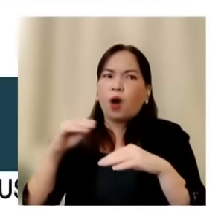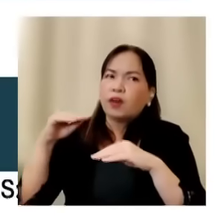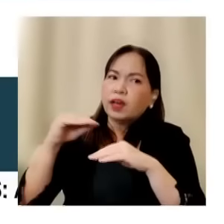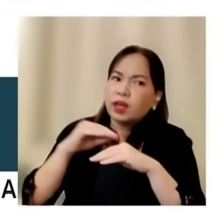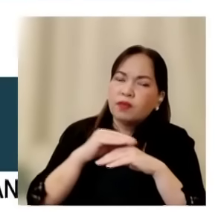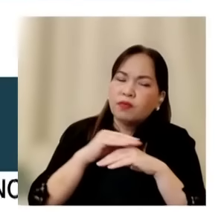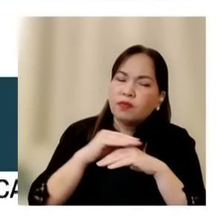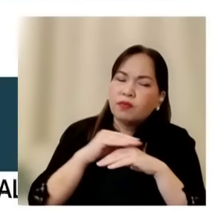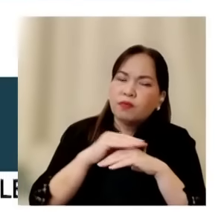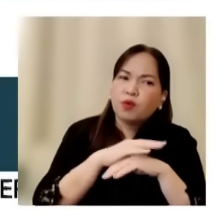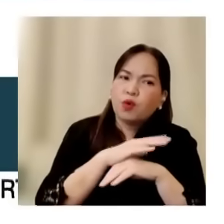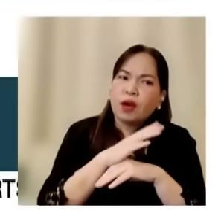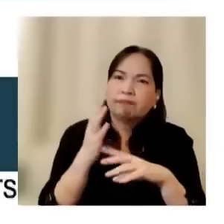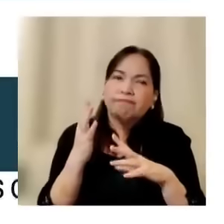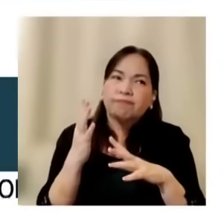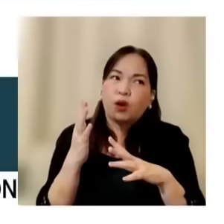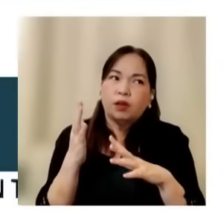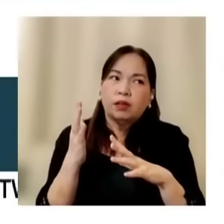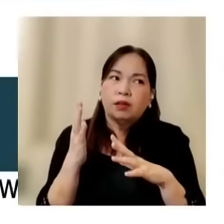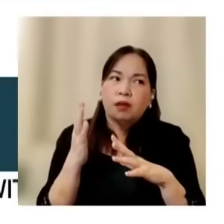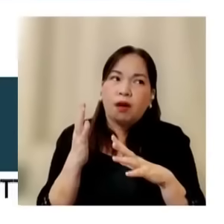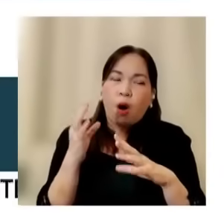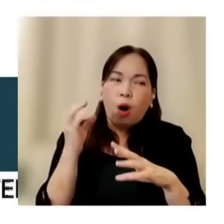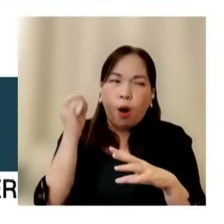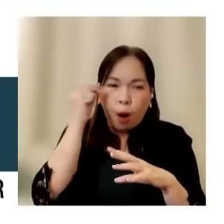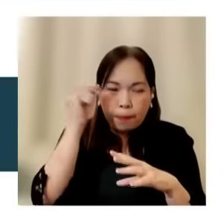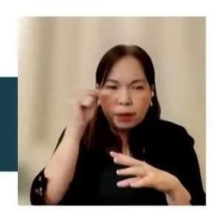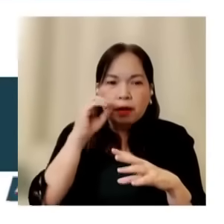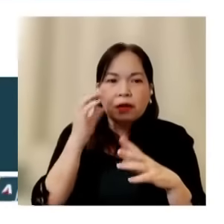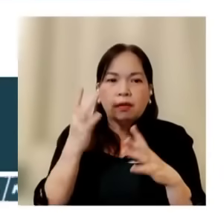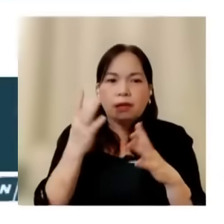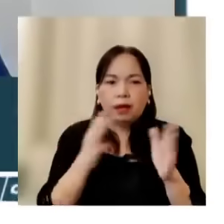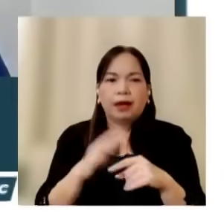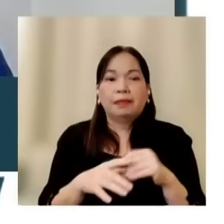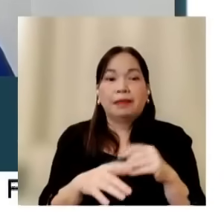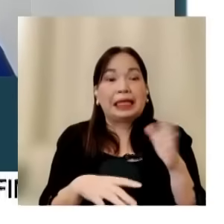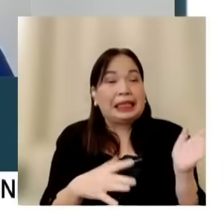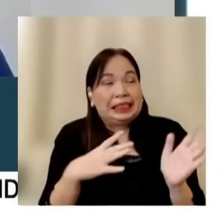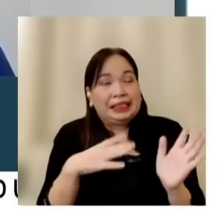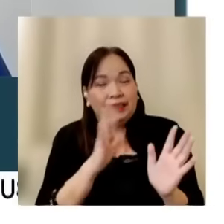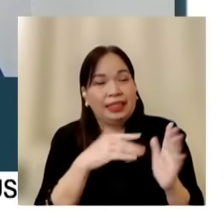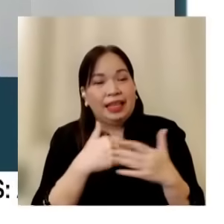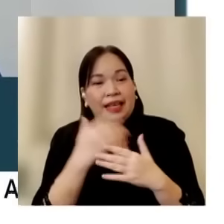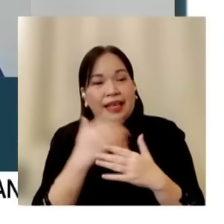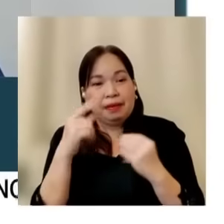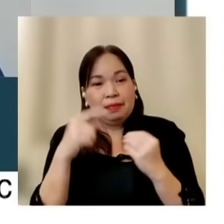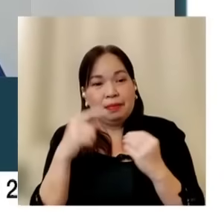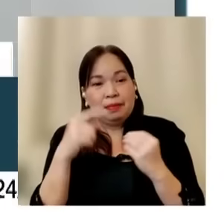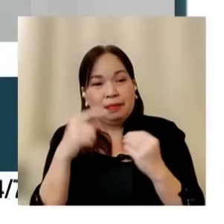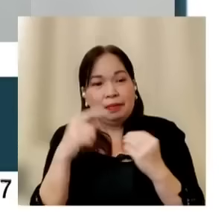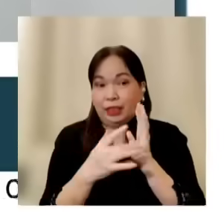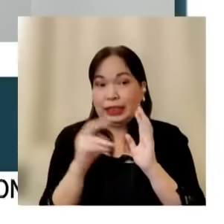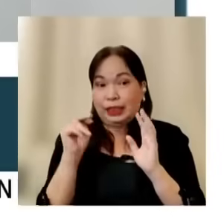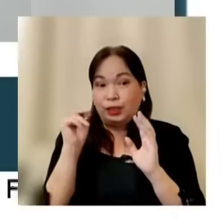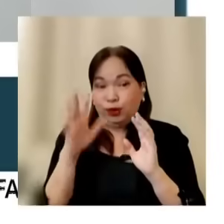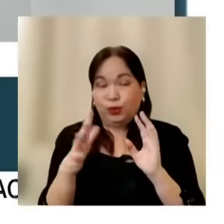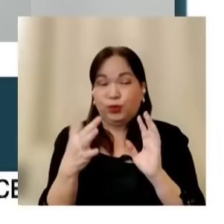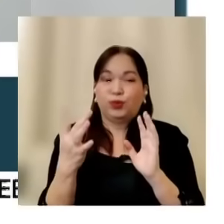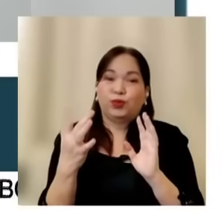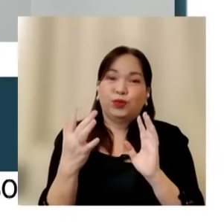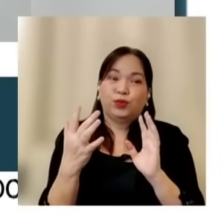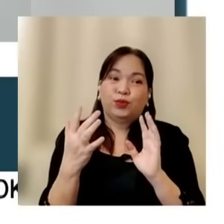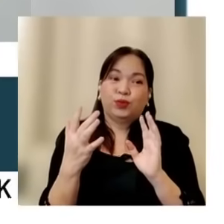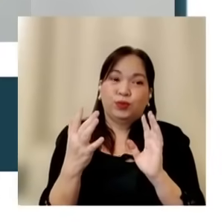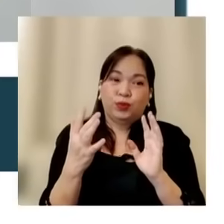year? Well, we need a separate segment on that, because in terms of technology, for example, artificial intelligence is